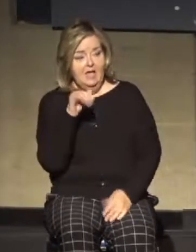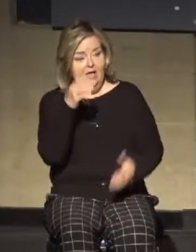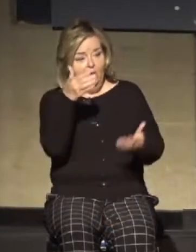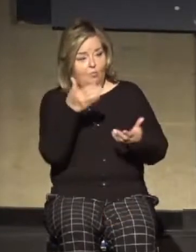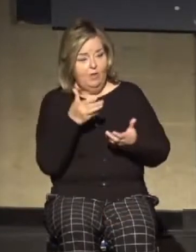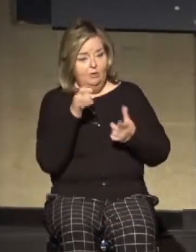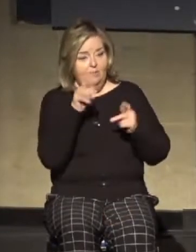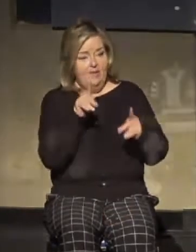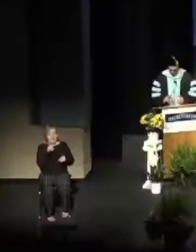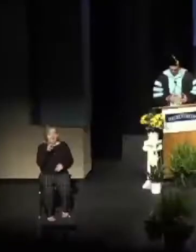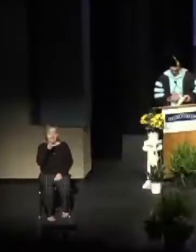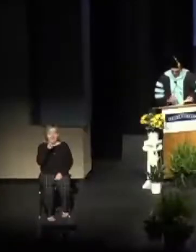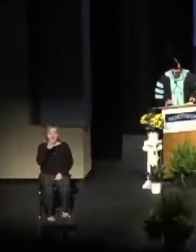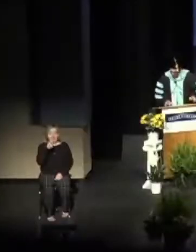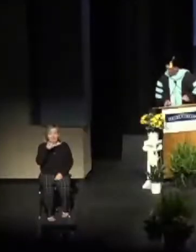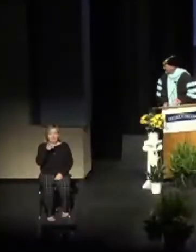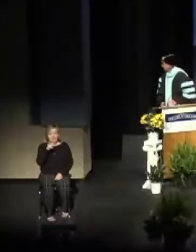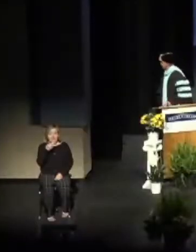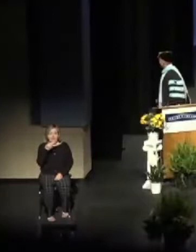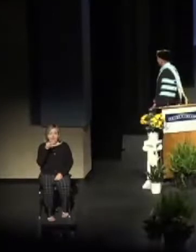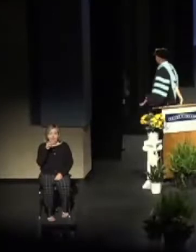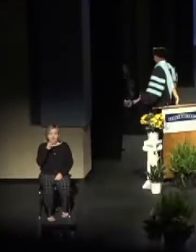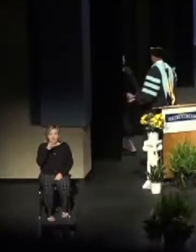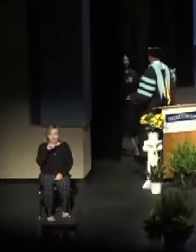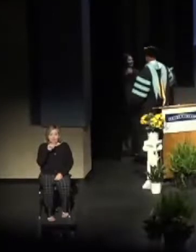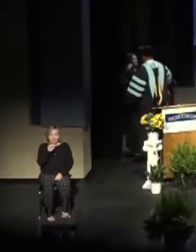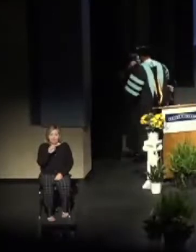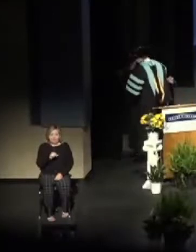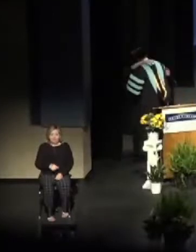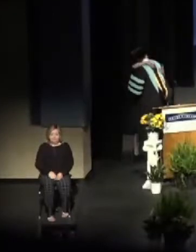back Miss Emily Thomas.